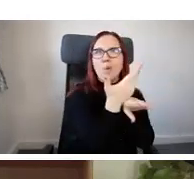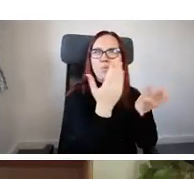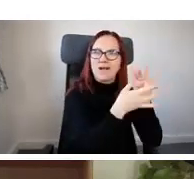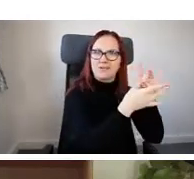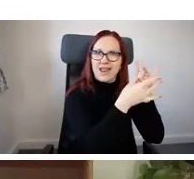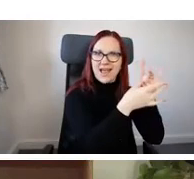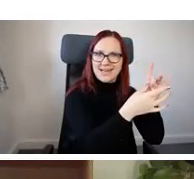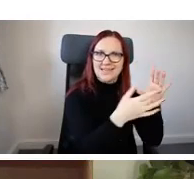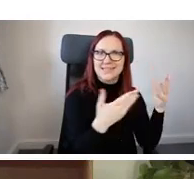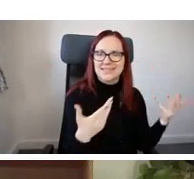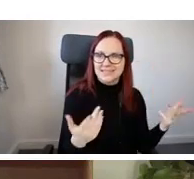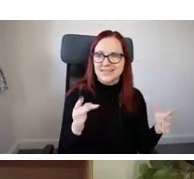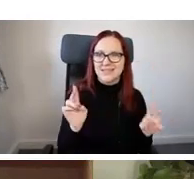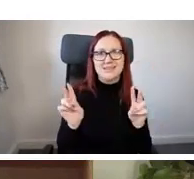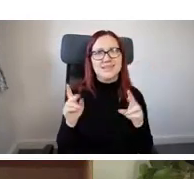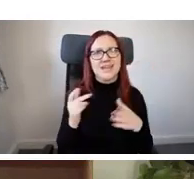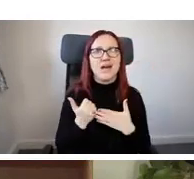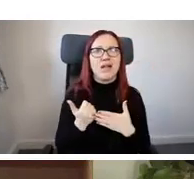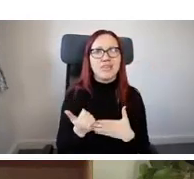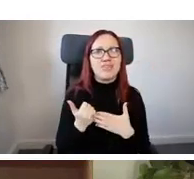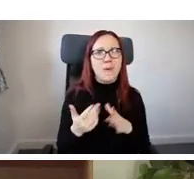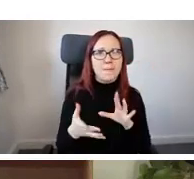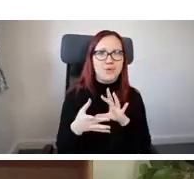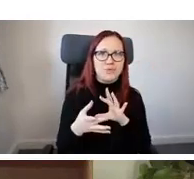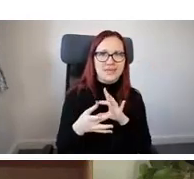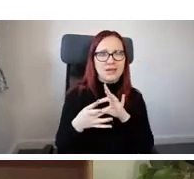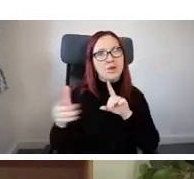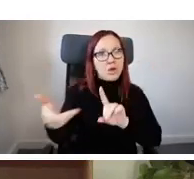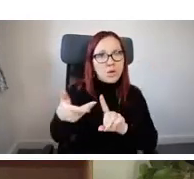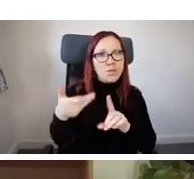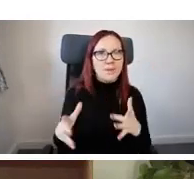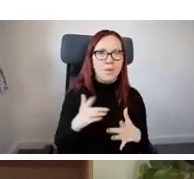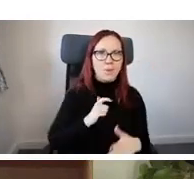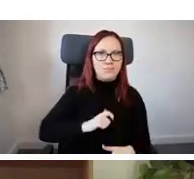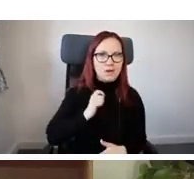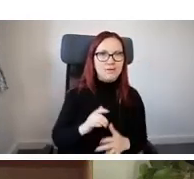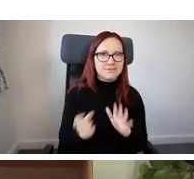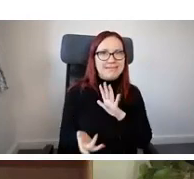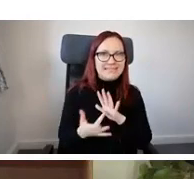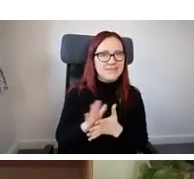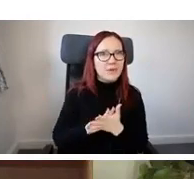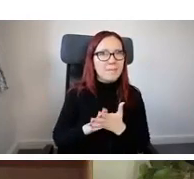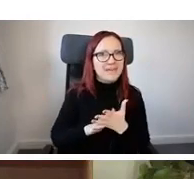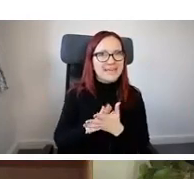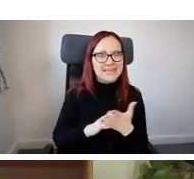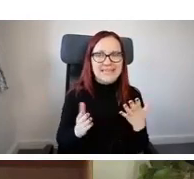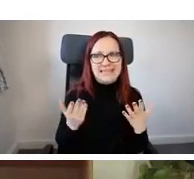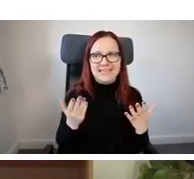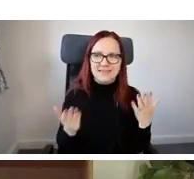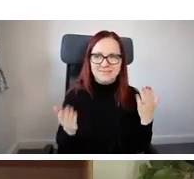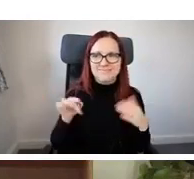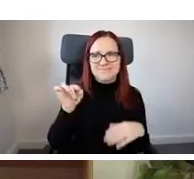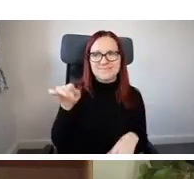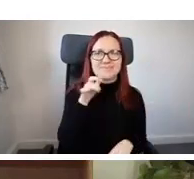while therapeutic goals have some more personal and significant meaning. And so they very much highlighted the